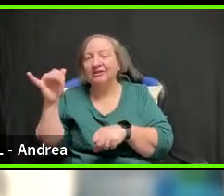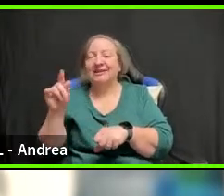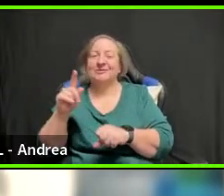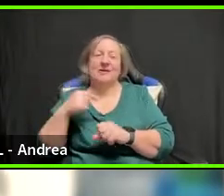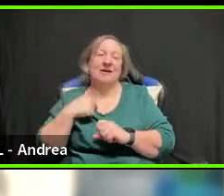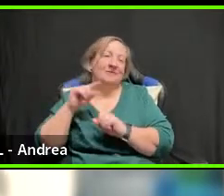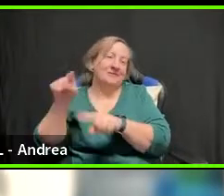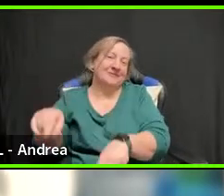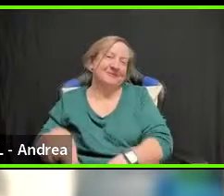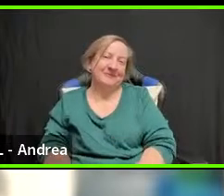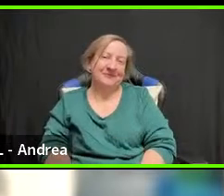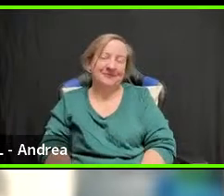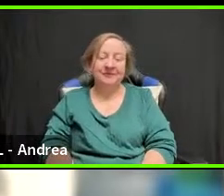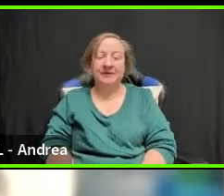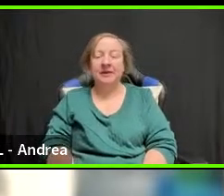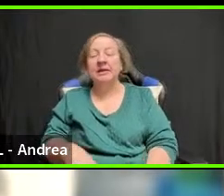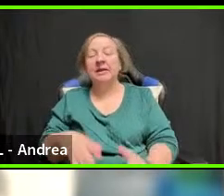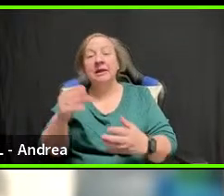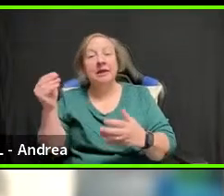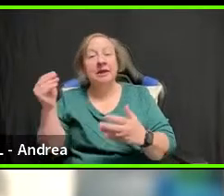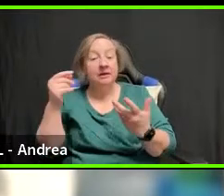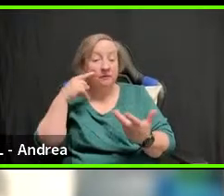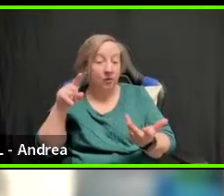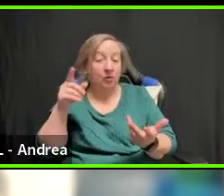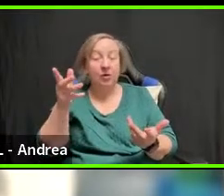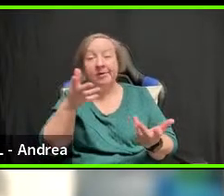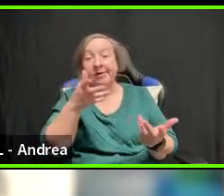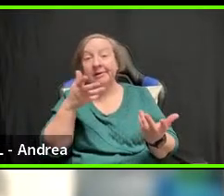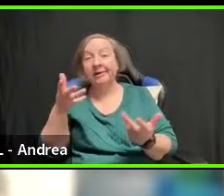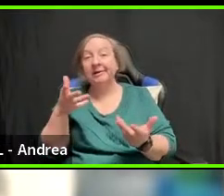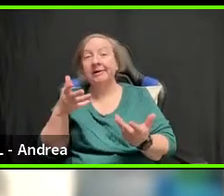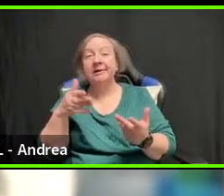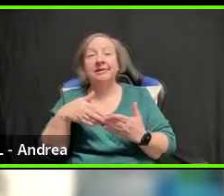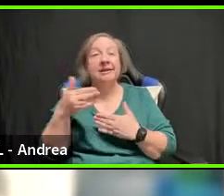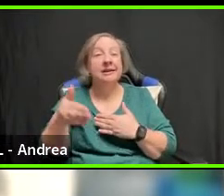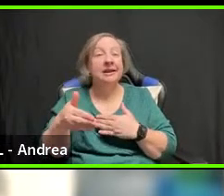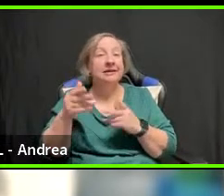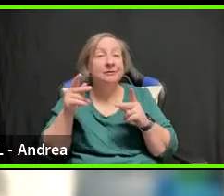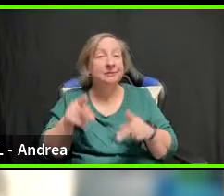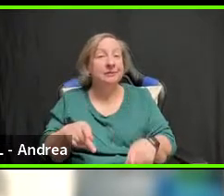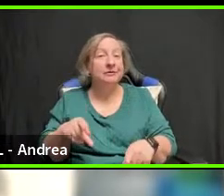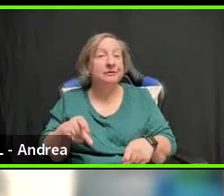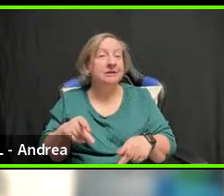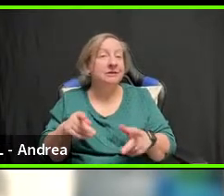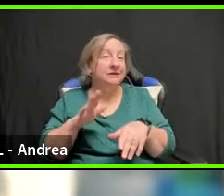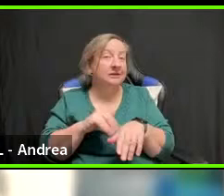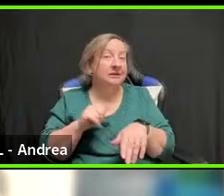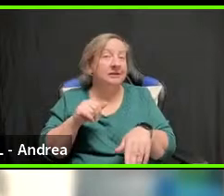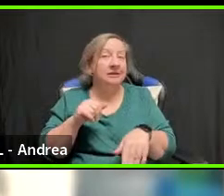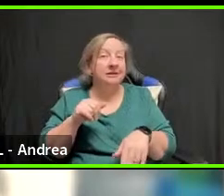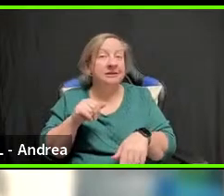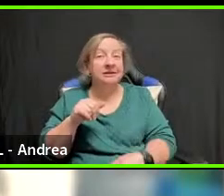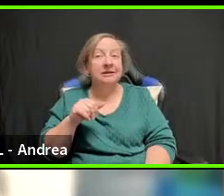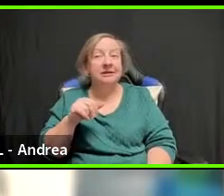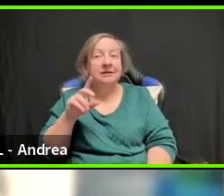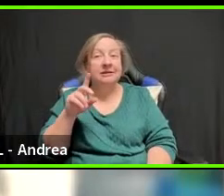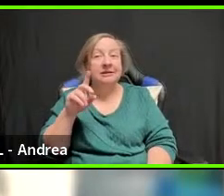be. And for the next person, how about Dina?